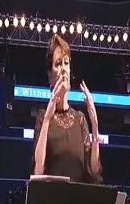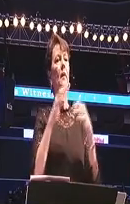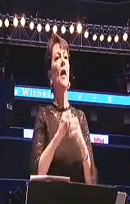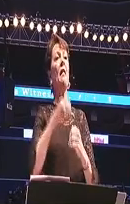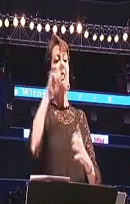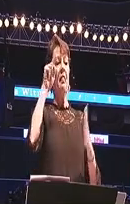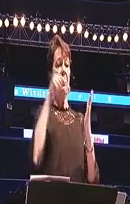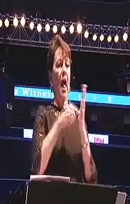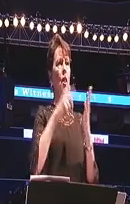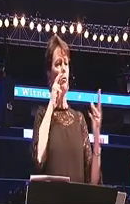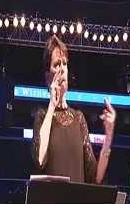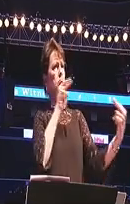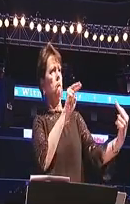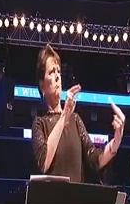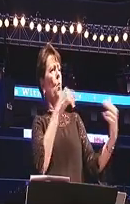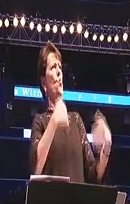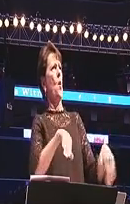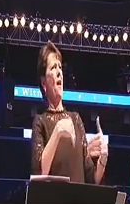this crisis,